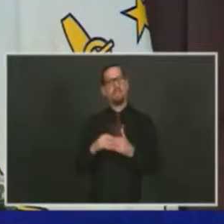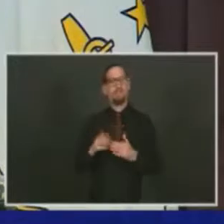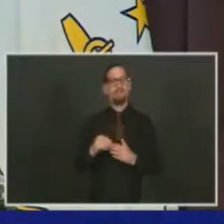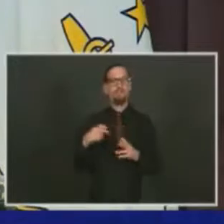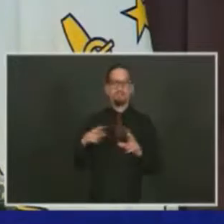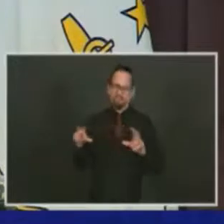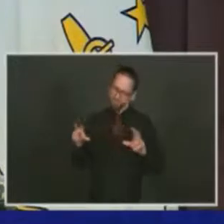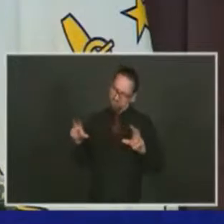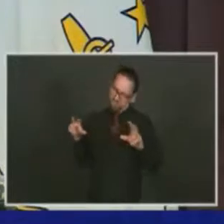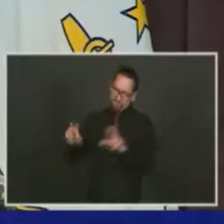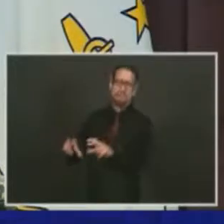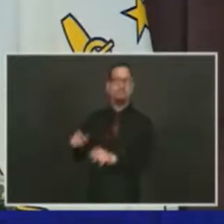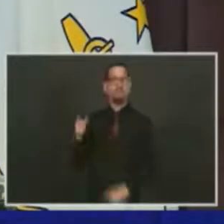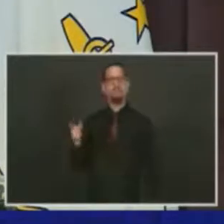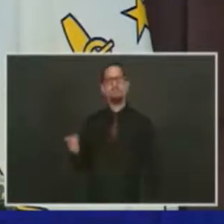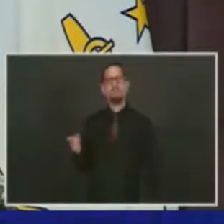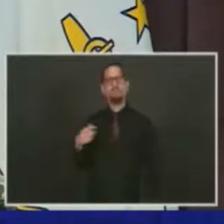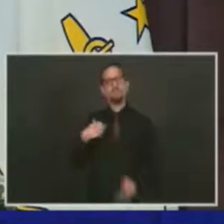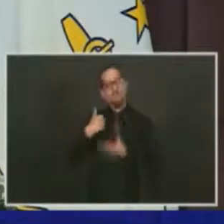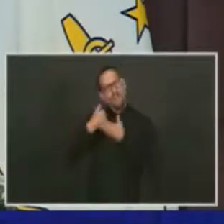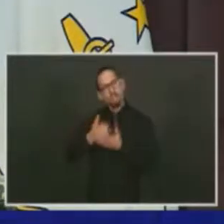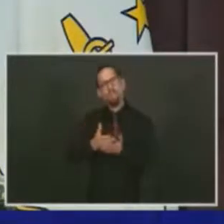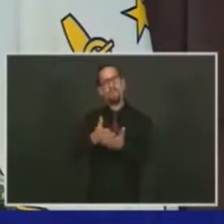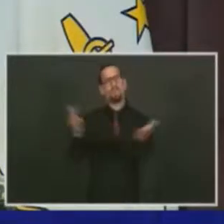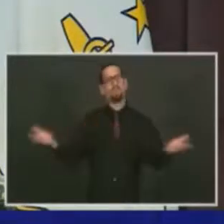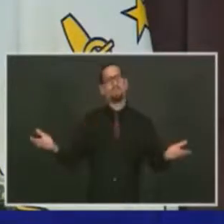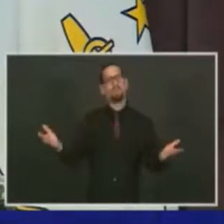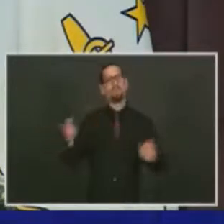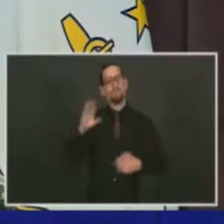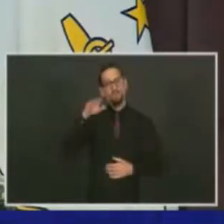I've been governor for 6 years, and I've been at this